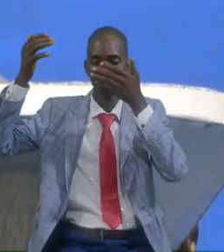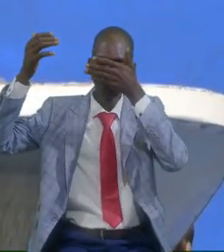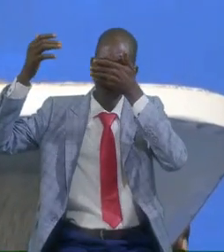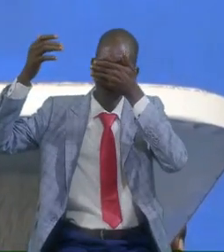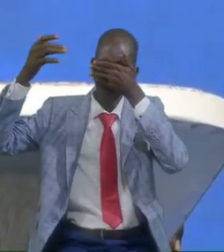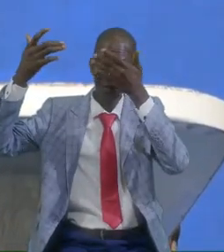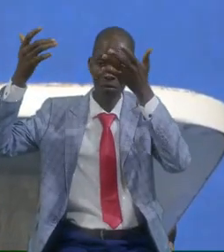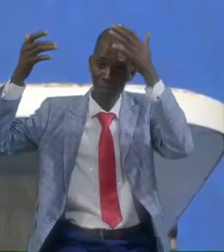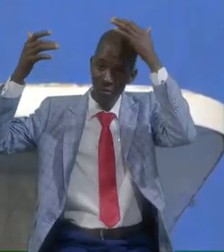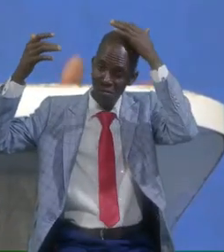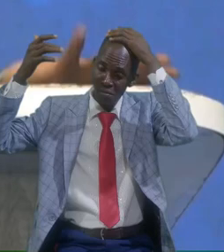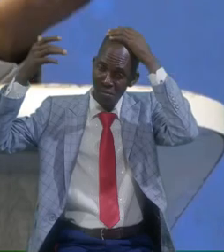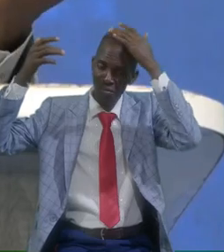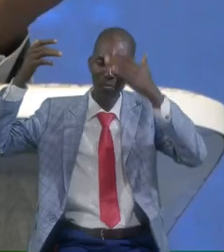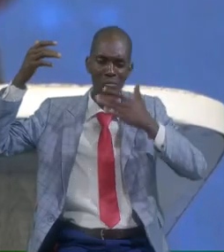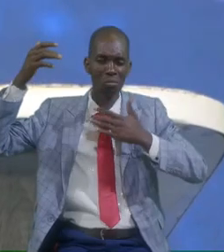disease, the infirmity, the